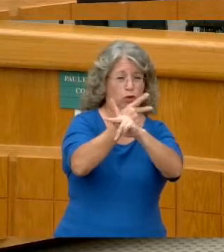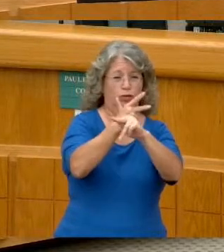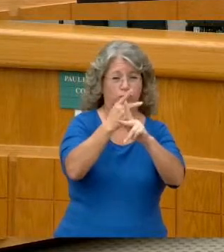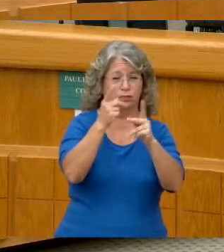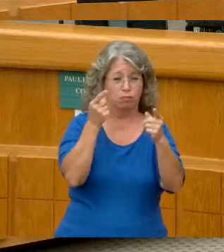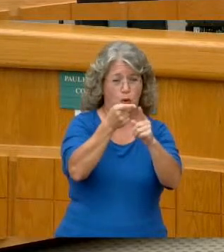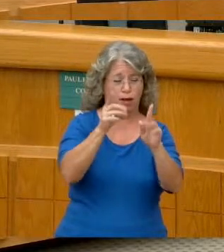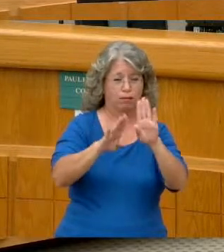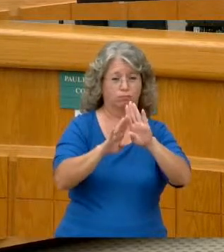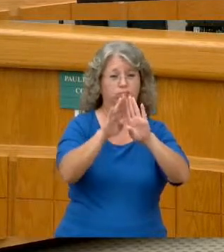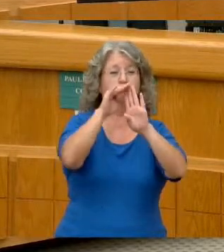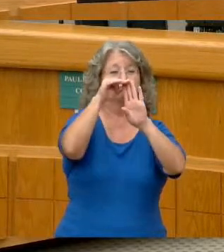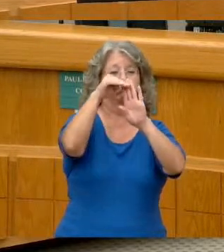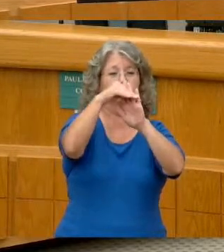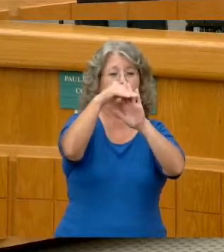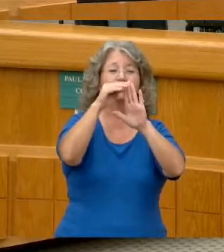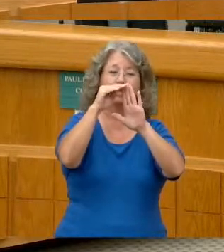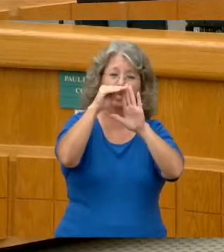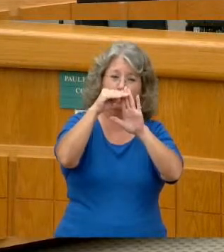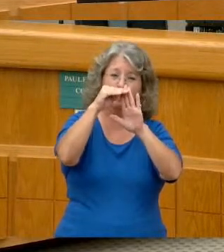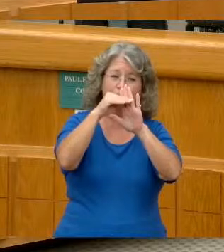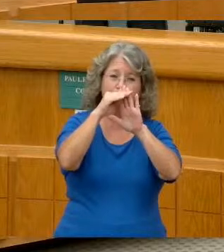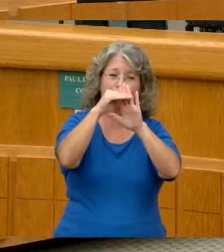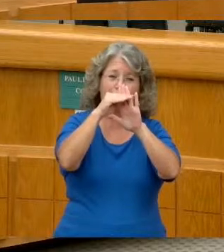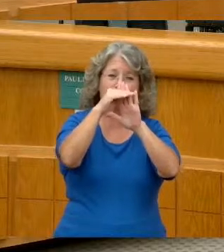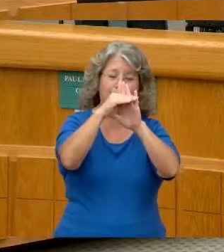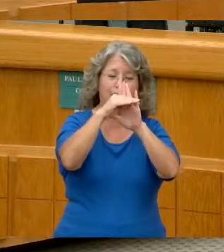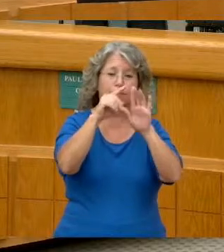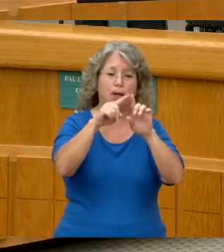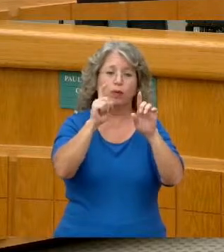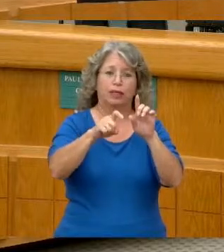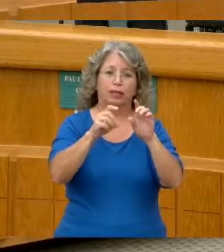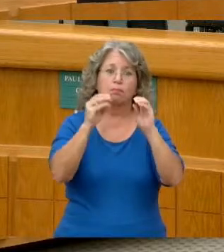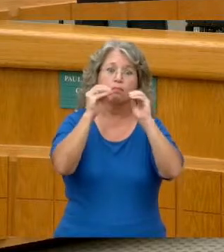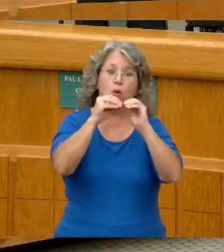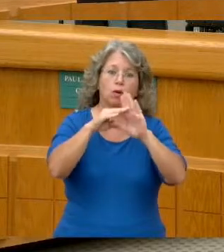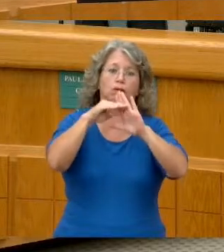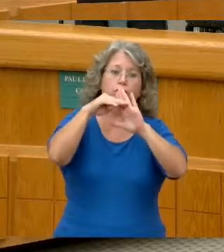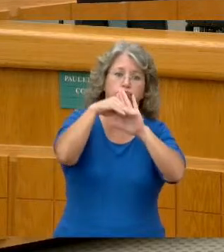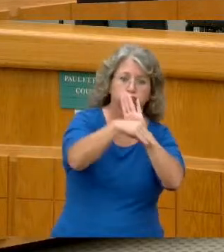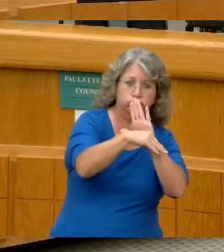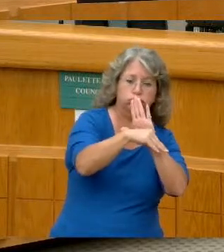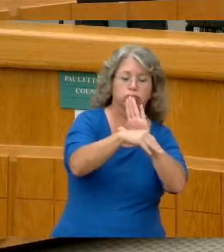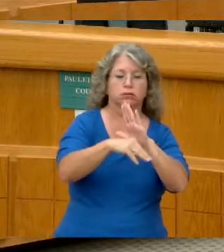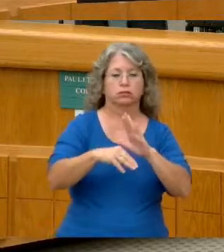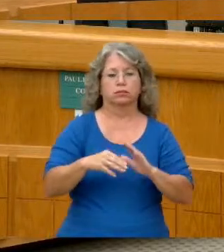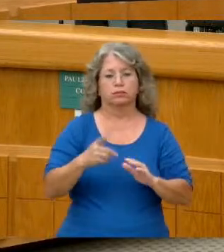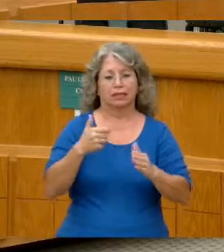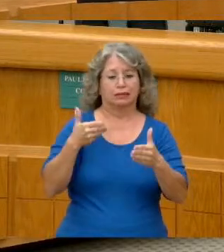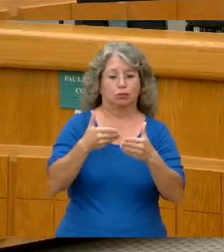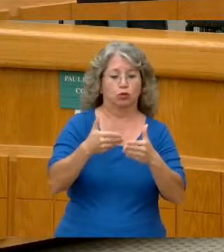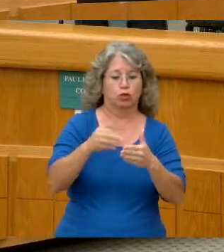and we need for it to continue to come down, especially before flu season. Next slide.